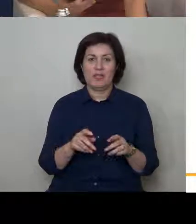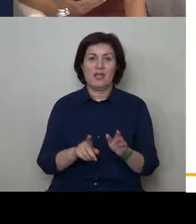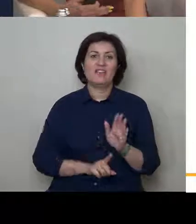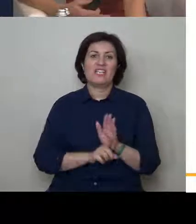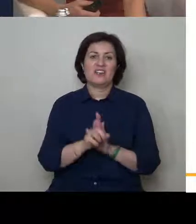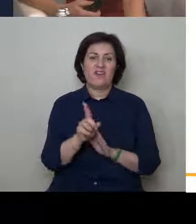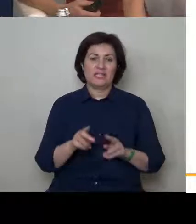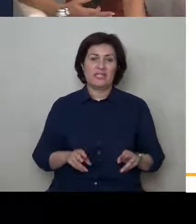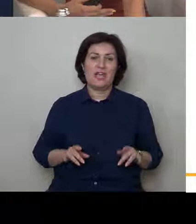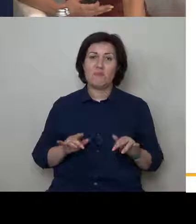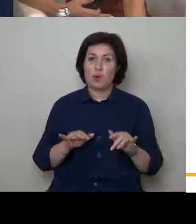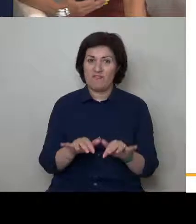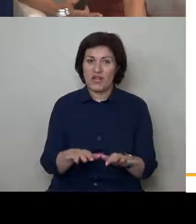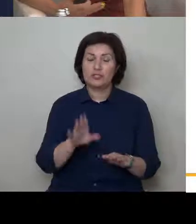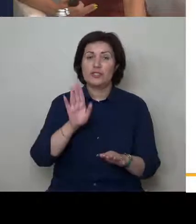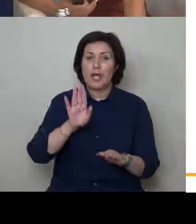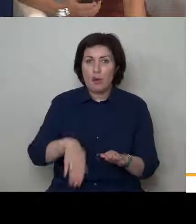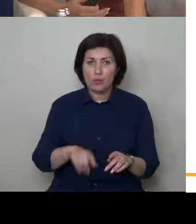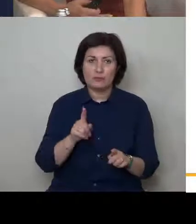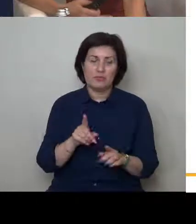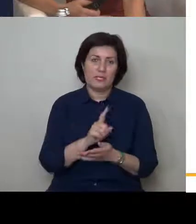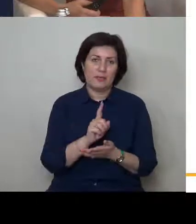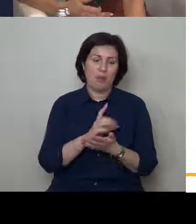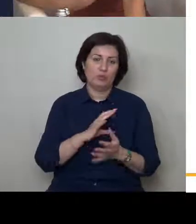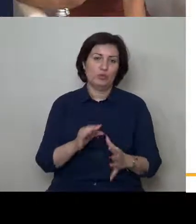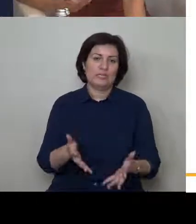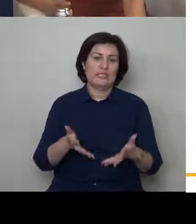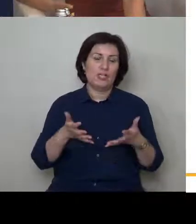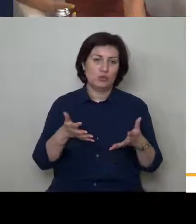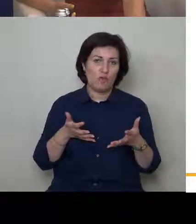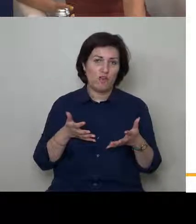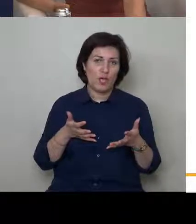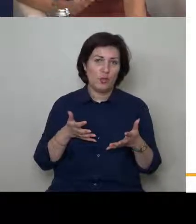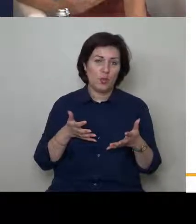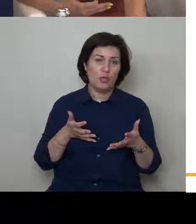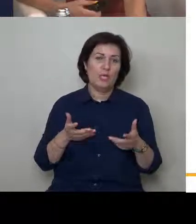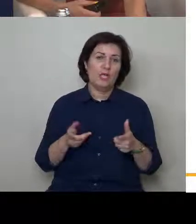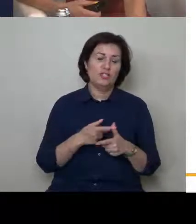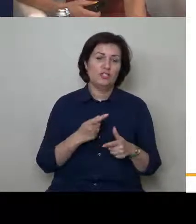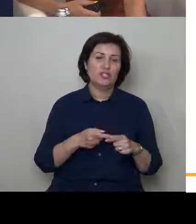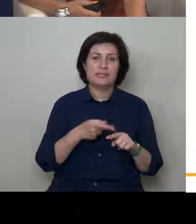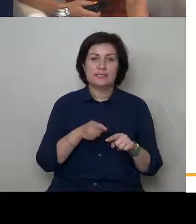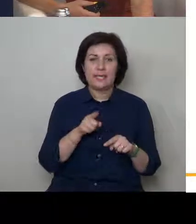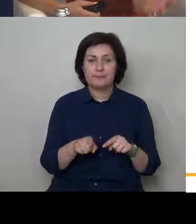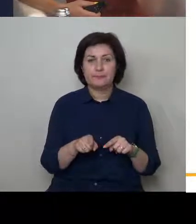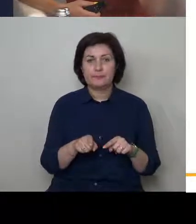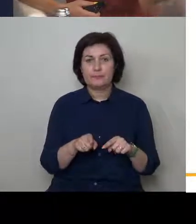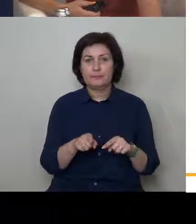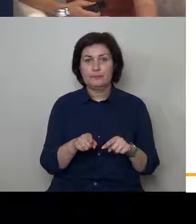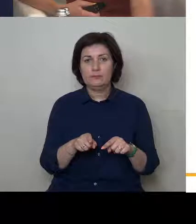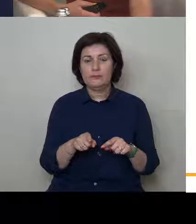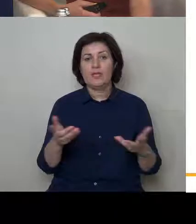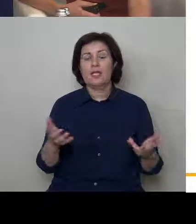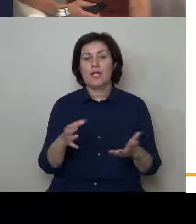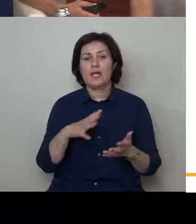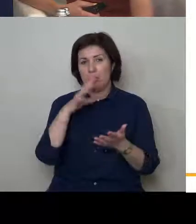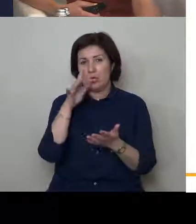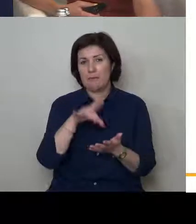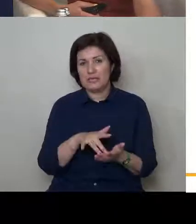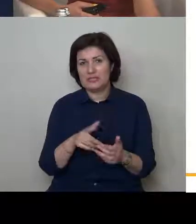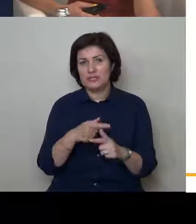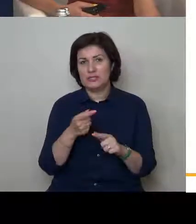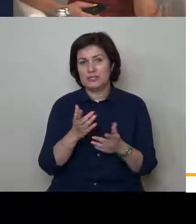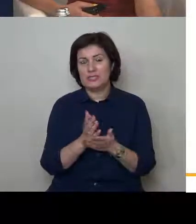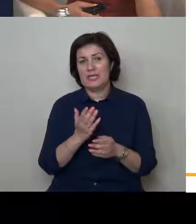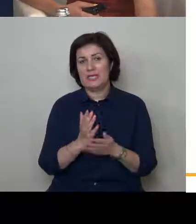and theoretical proceedings should be launched, and only after that they would have to find out